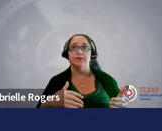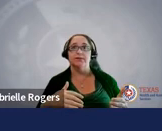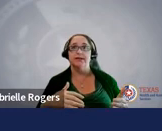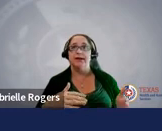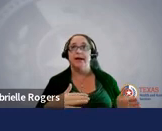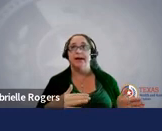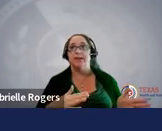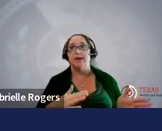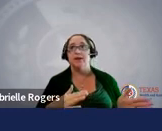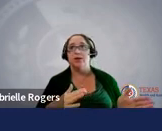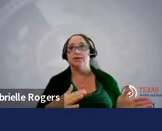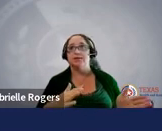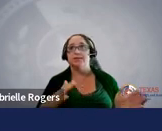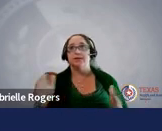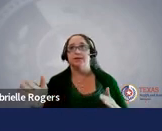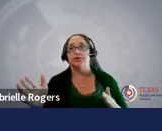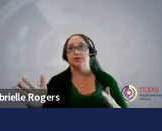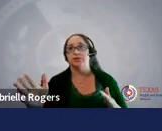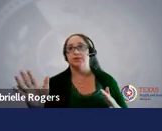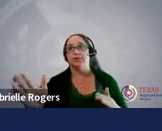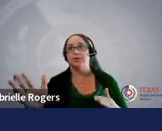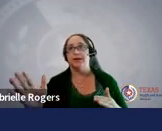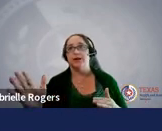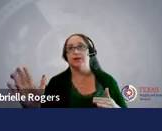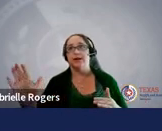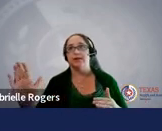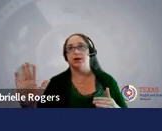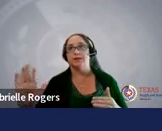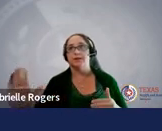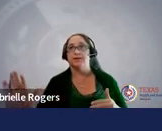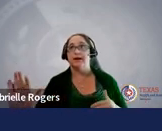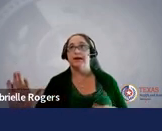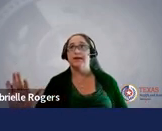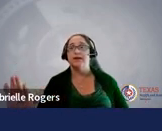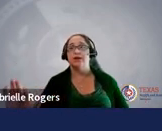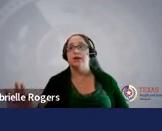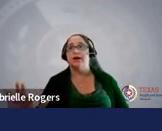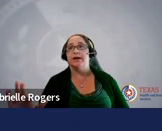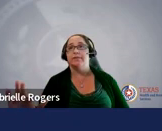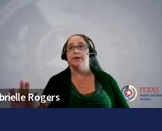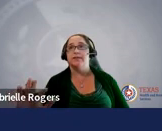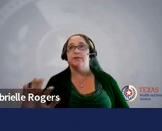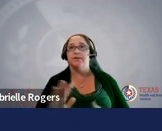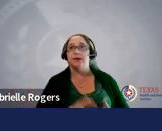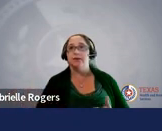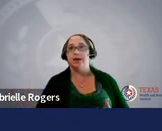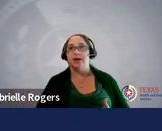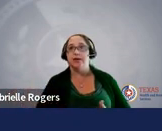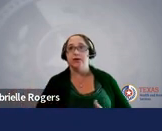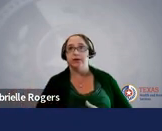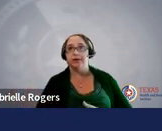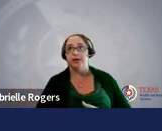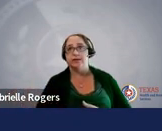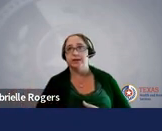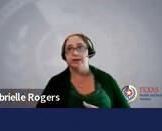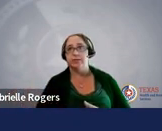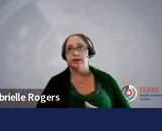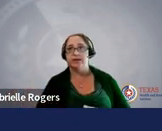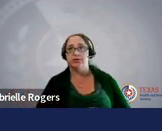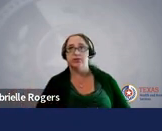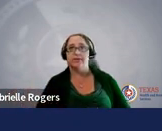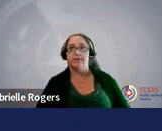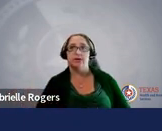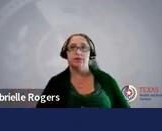lower levels, and then also some additional levels of care that off to the side. You can see we have young child, early